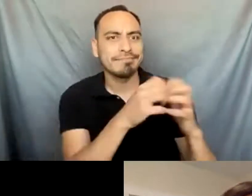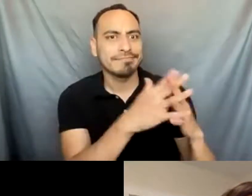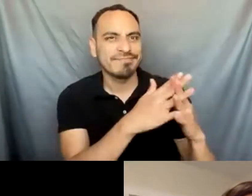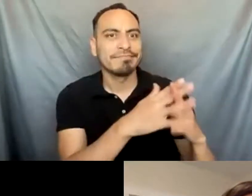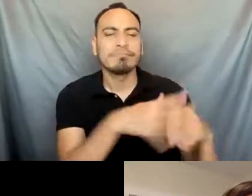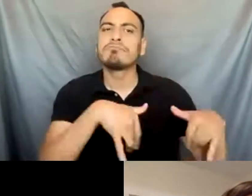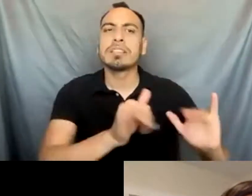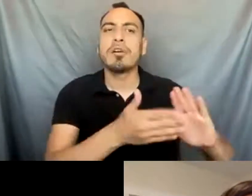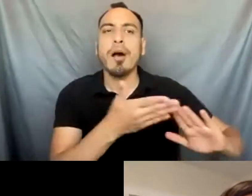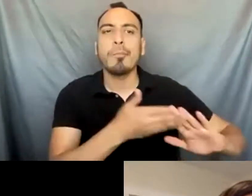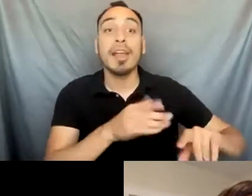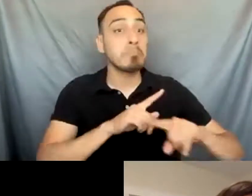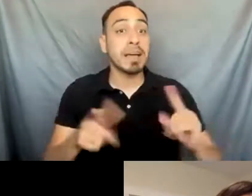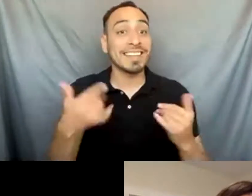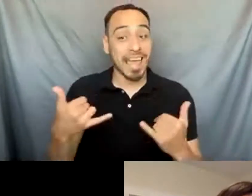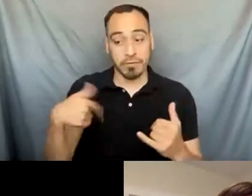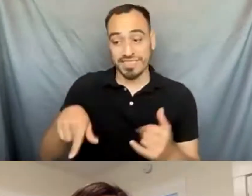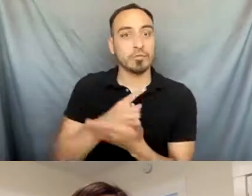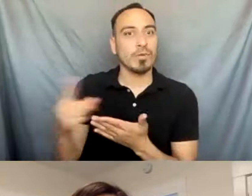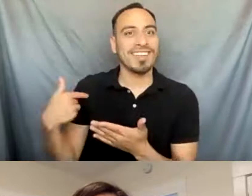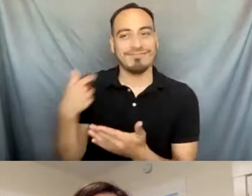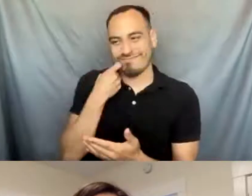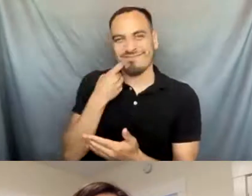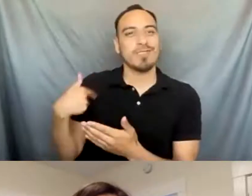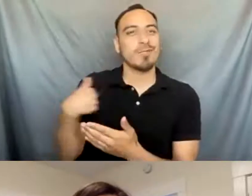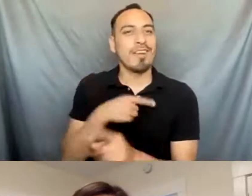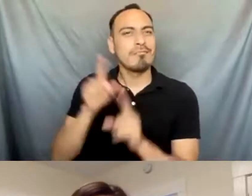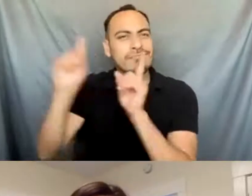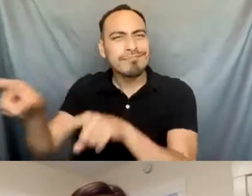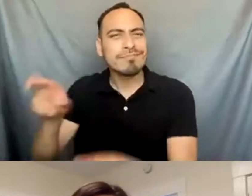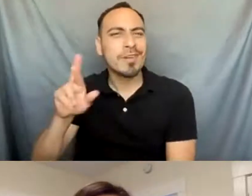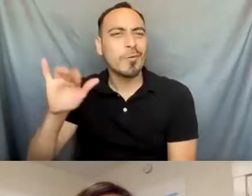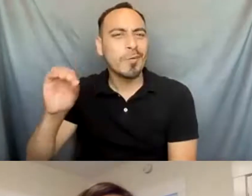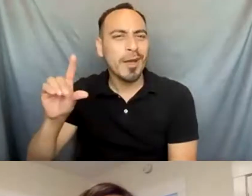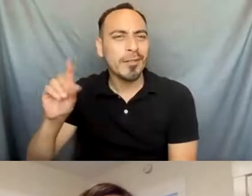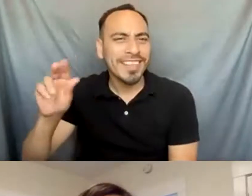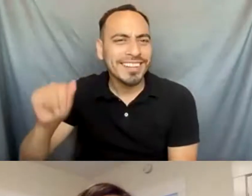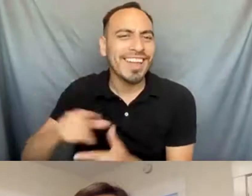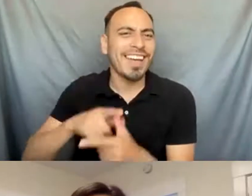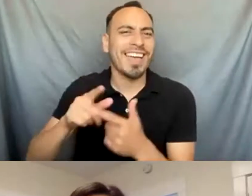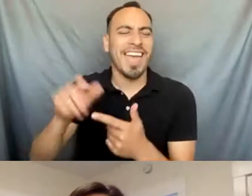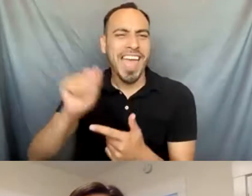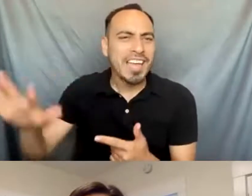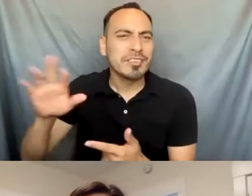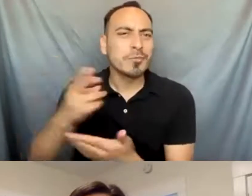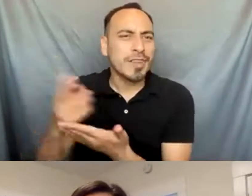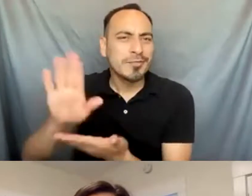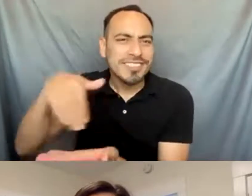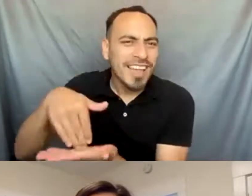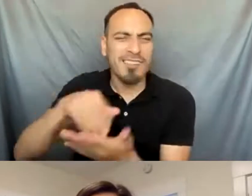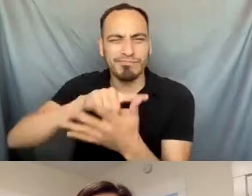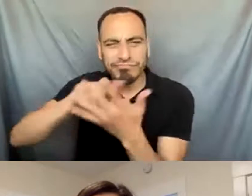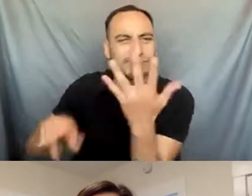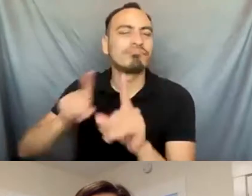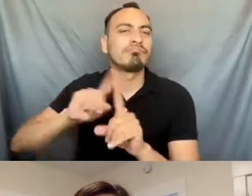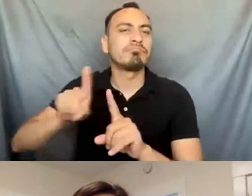out into the community. This week, we've been in Rio Linda, down in Isleton at the Asian Resources Center. And you may have seen the trailers that we have. We